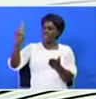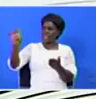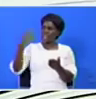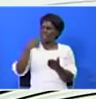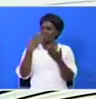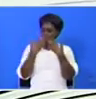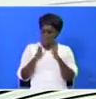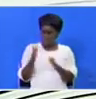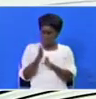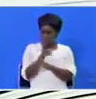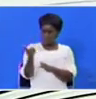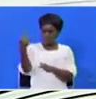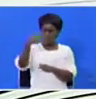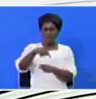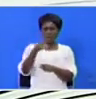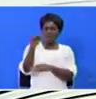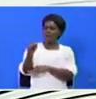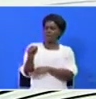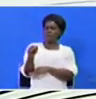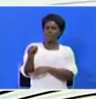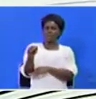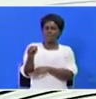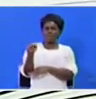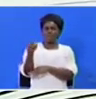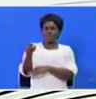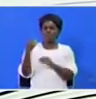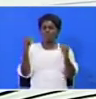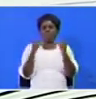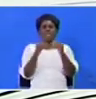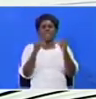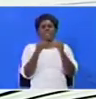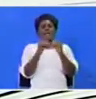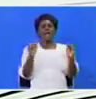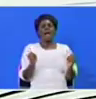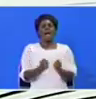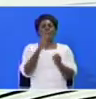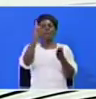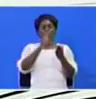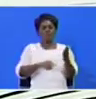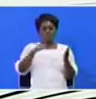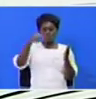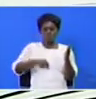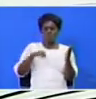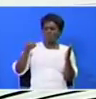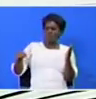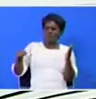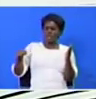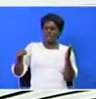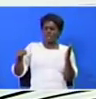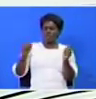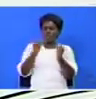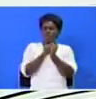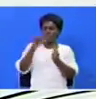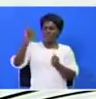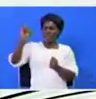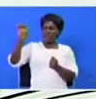came in, and we were asking him what he had in the meeting that was had today by IEBC and presidential candidates.